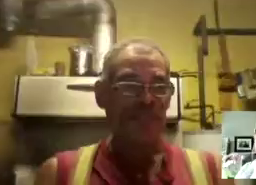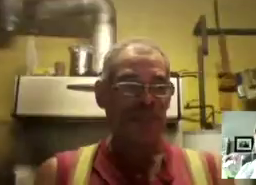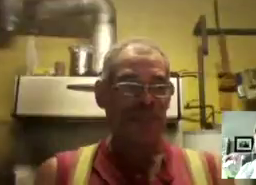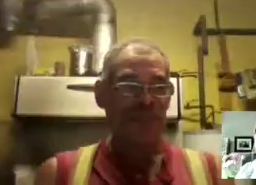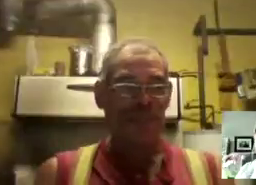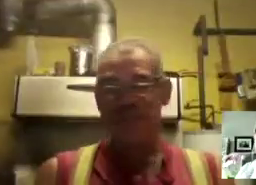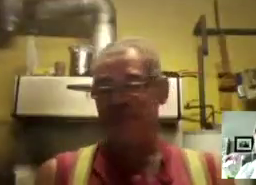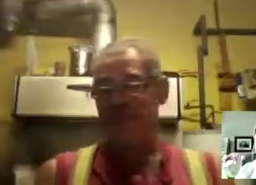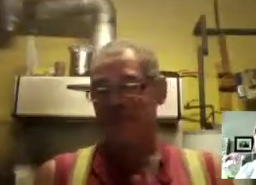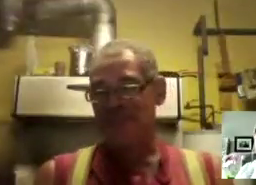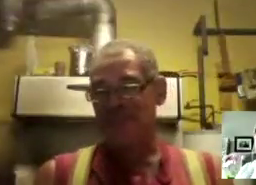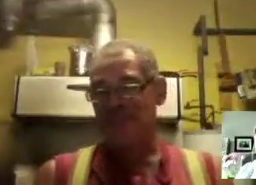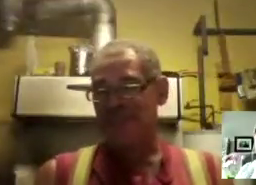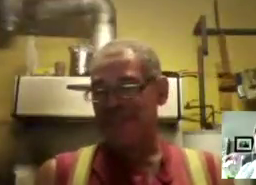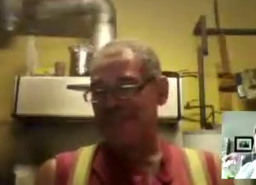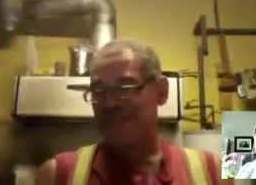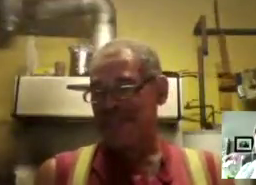Ancient Hermit Drums.